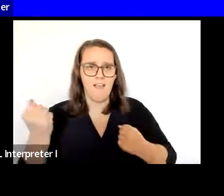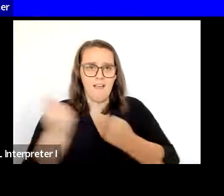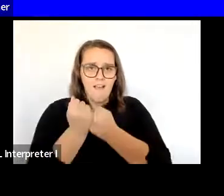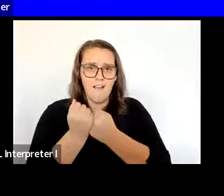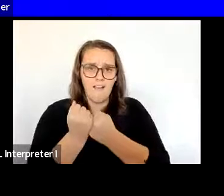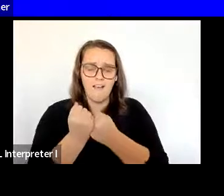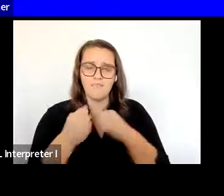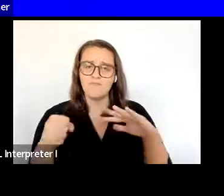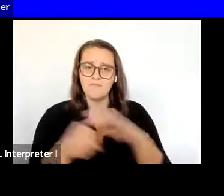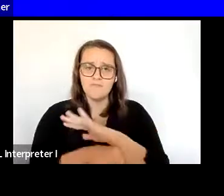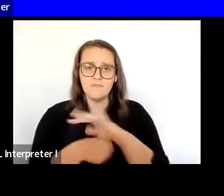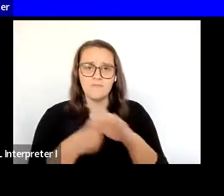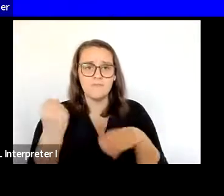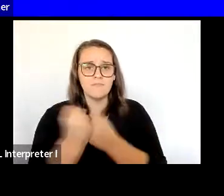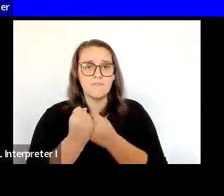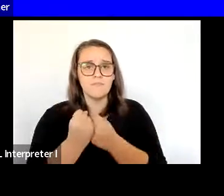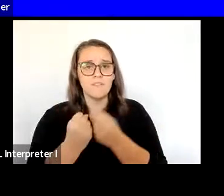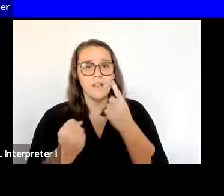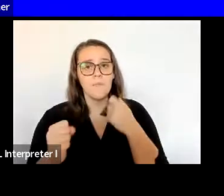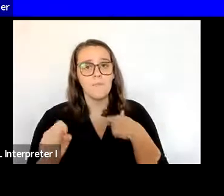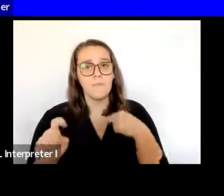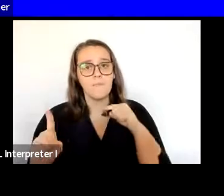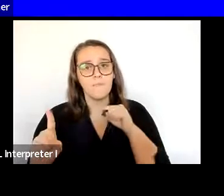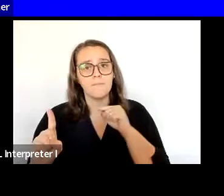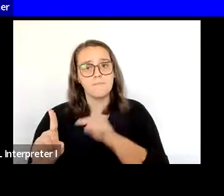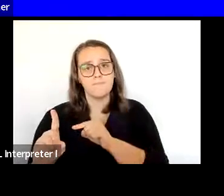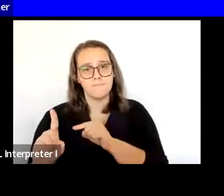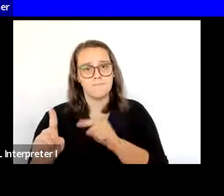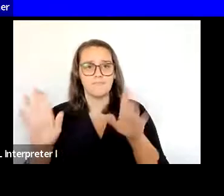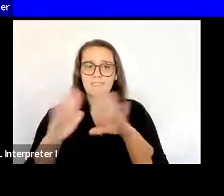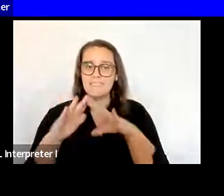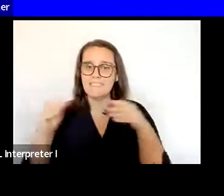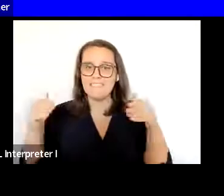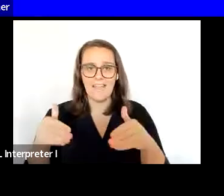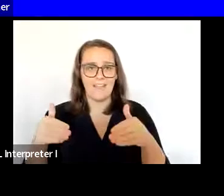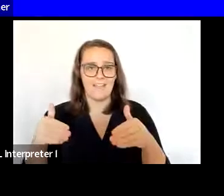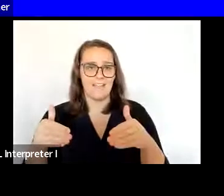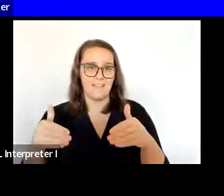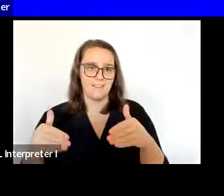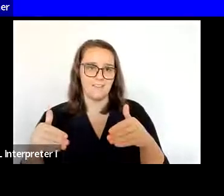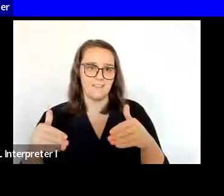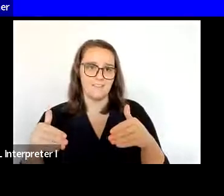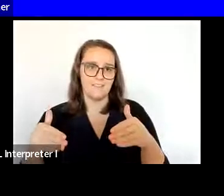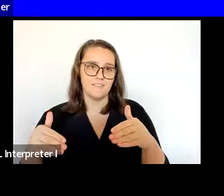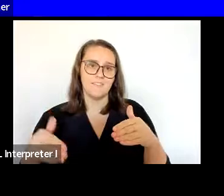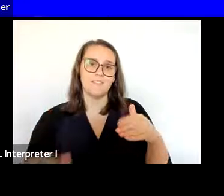of how dedicated a Washingtonian Amin Muslim was to our city.